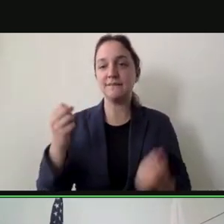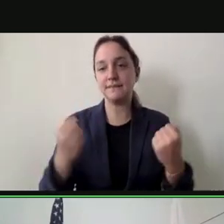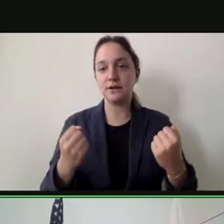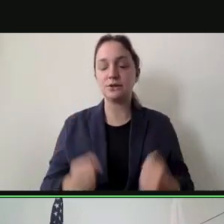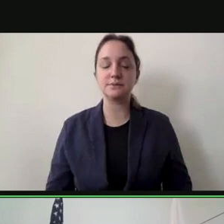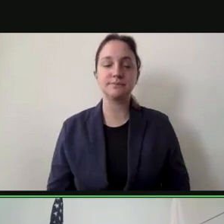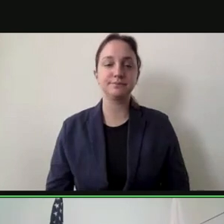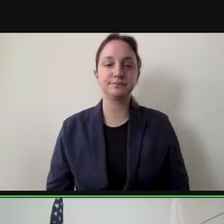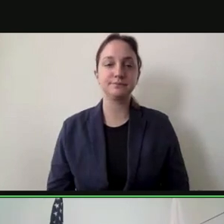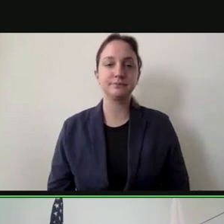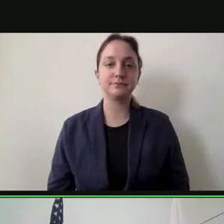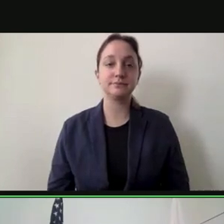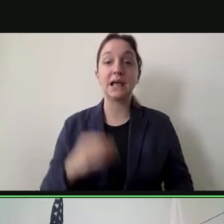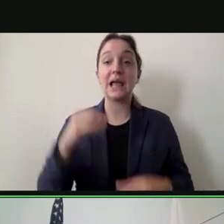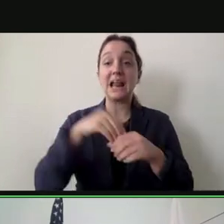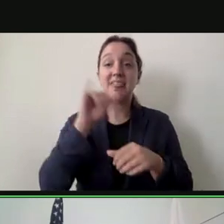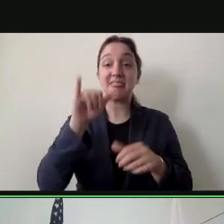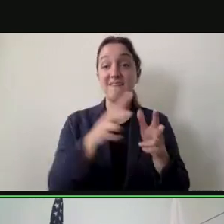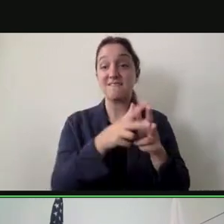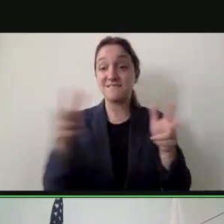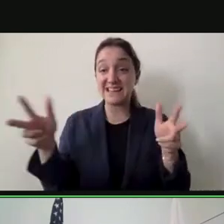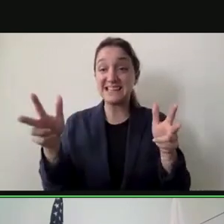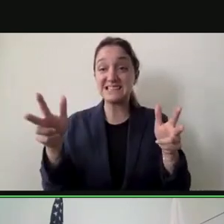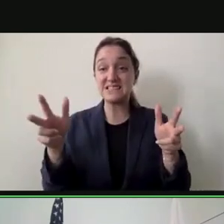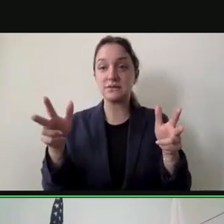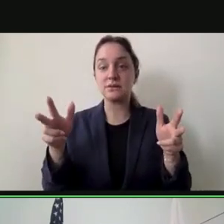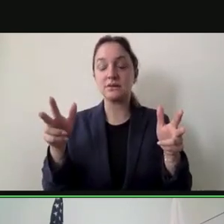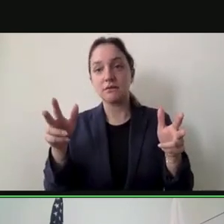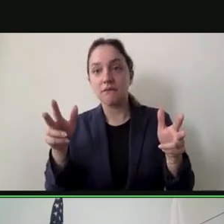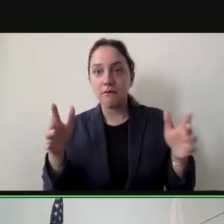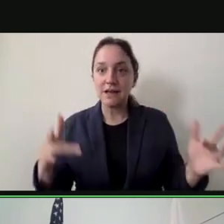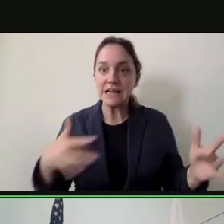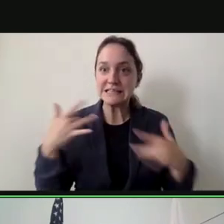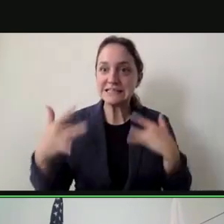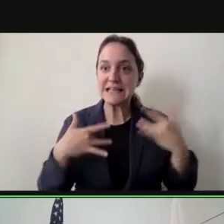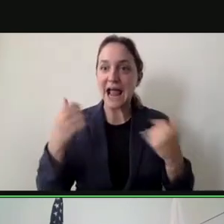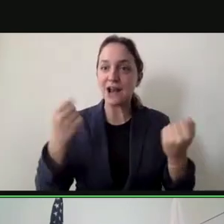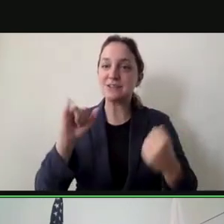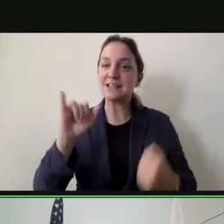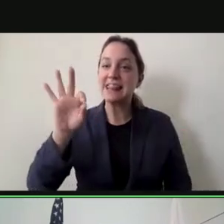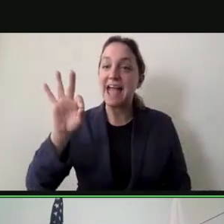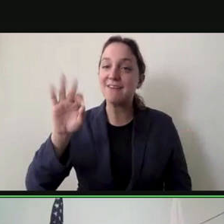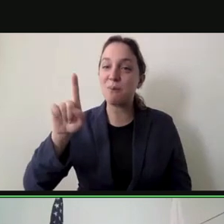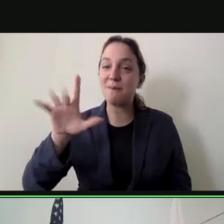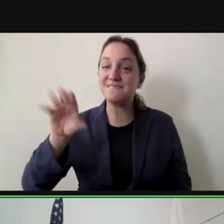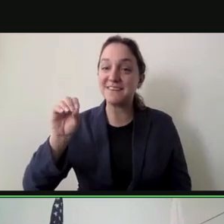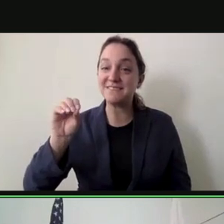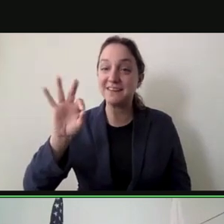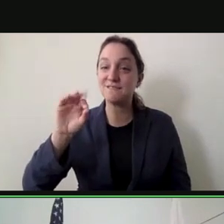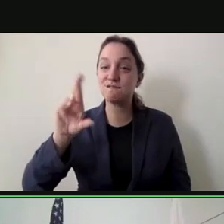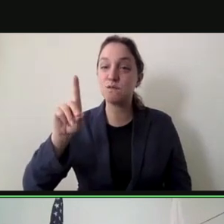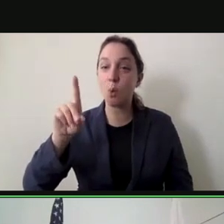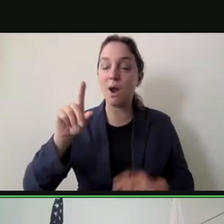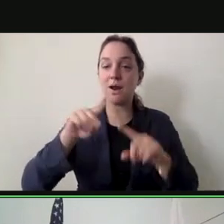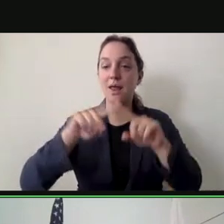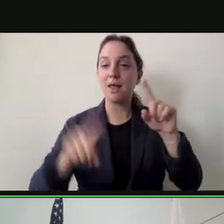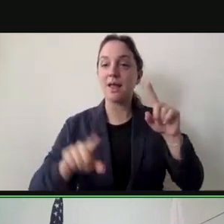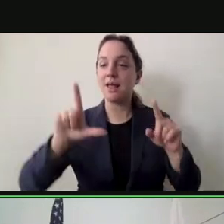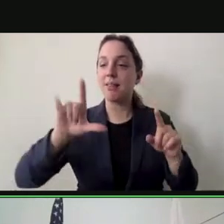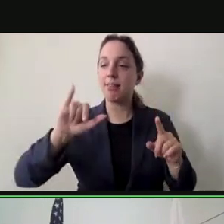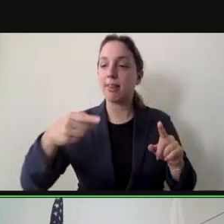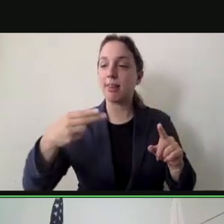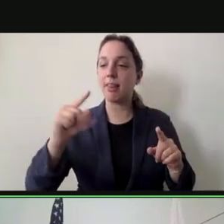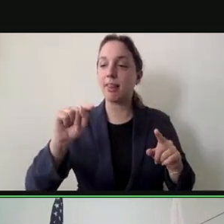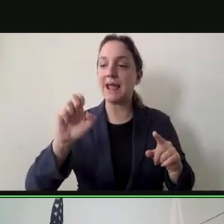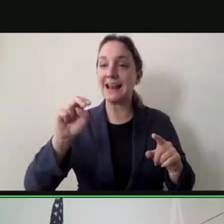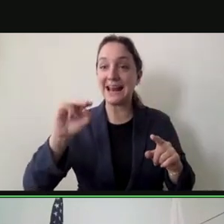fleet and in that portfolio, really exciting vehicles like the F-150 Ford Lightning is going to be